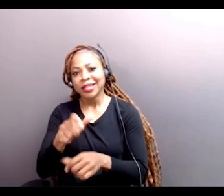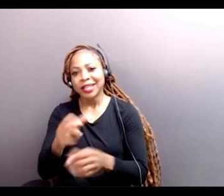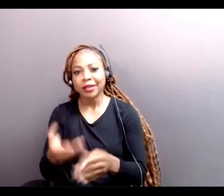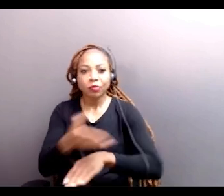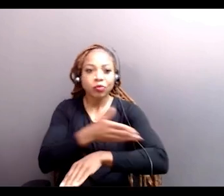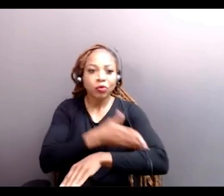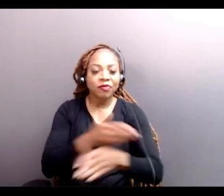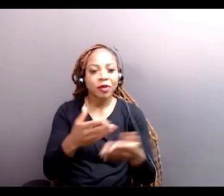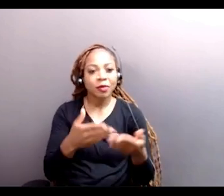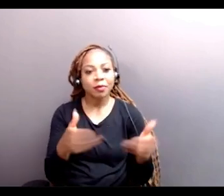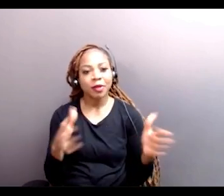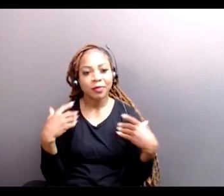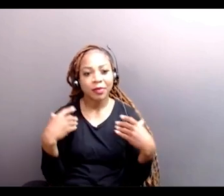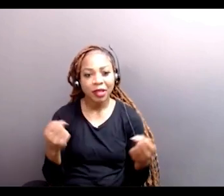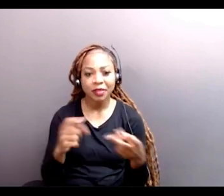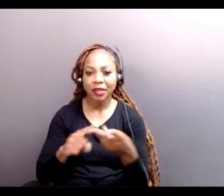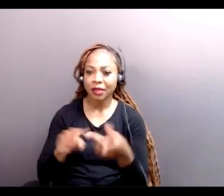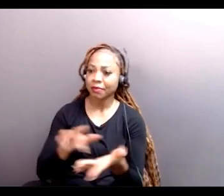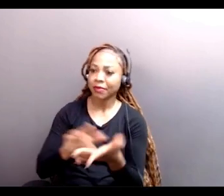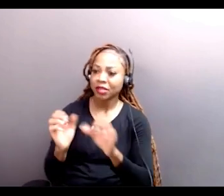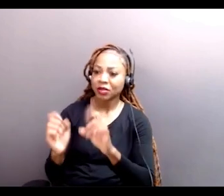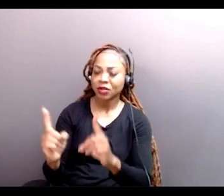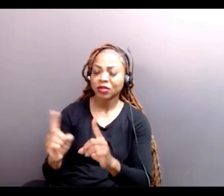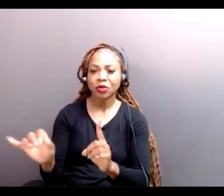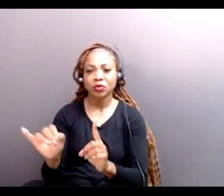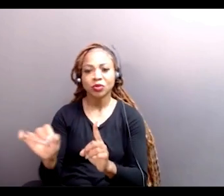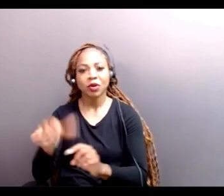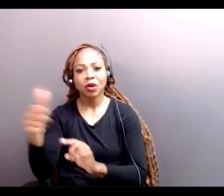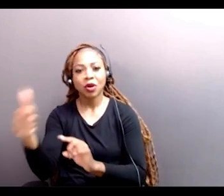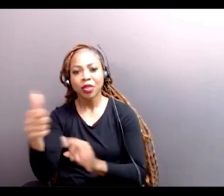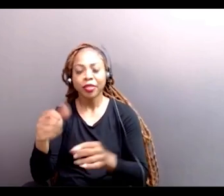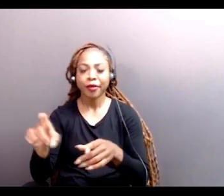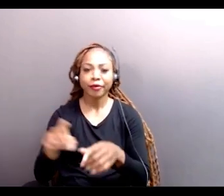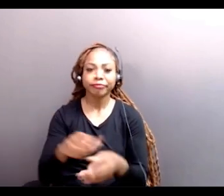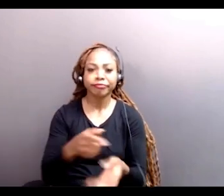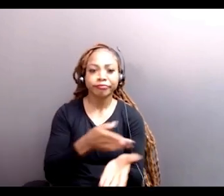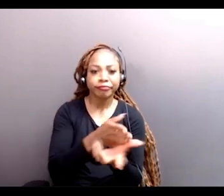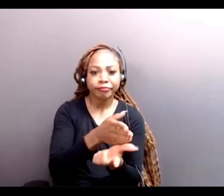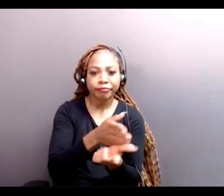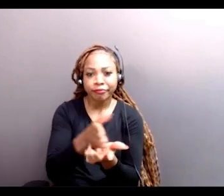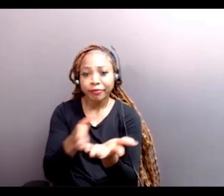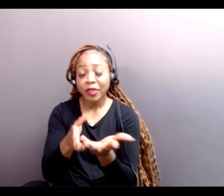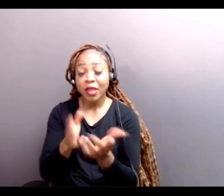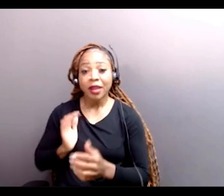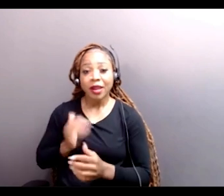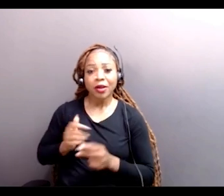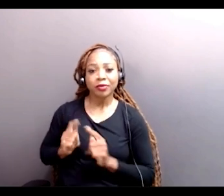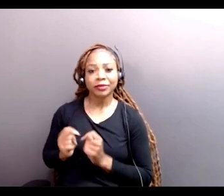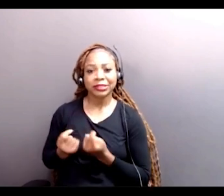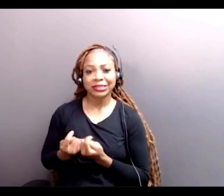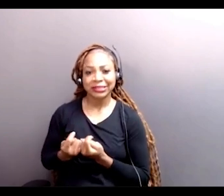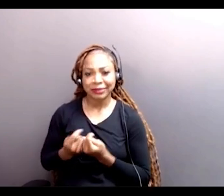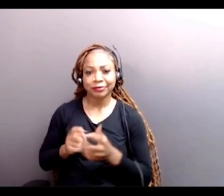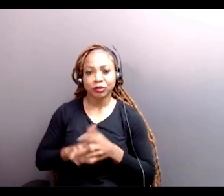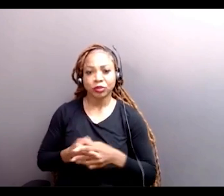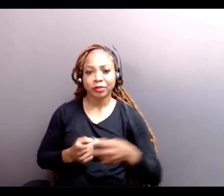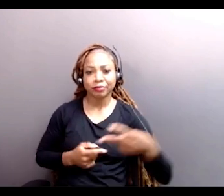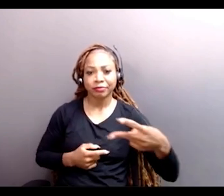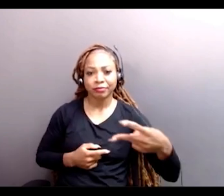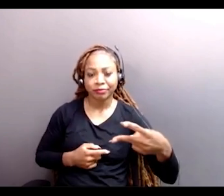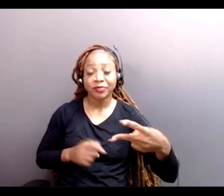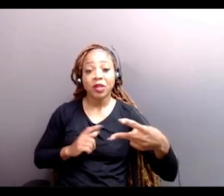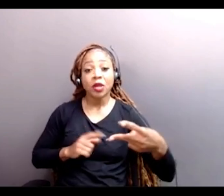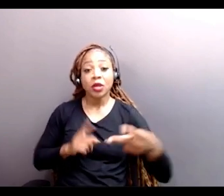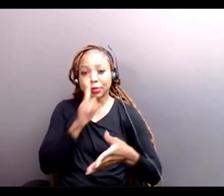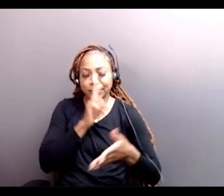public health and in medical education, and also in other disciplines. But our team was based in those two disciplines, so we started with those two. And so